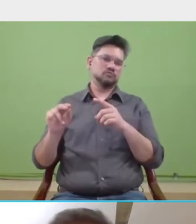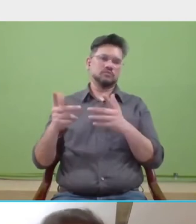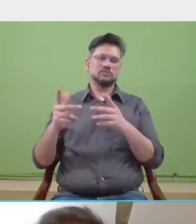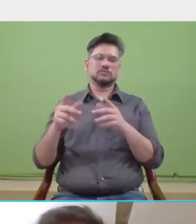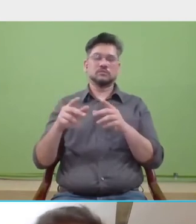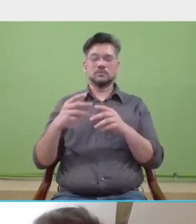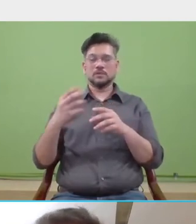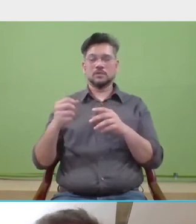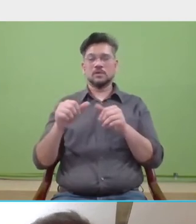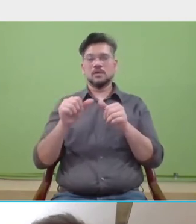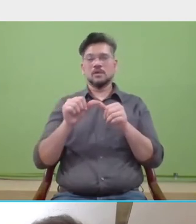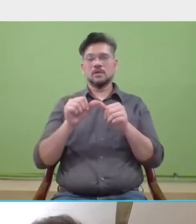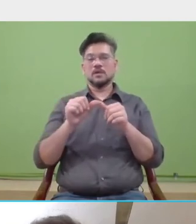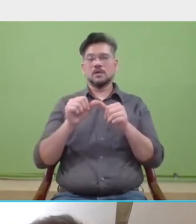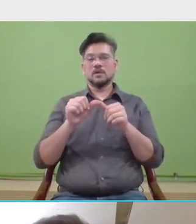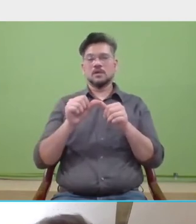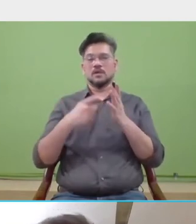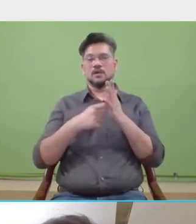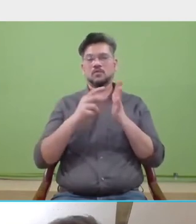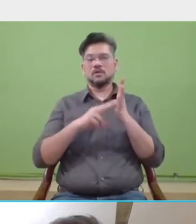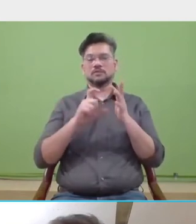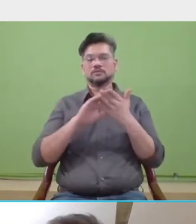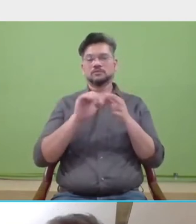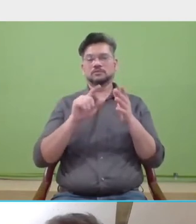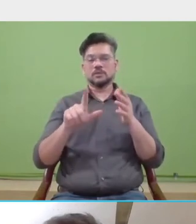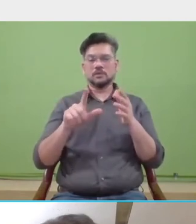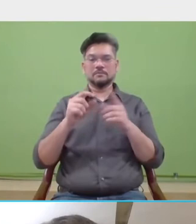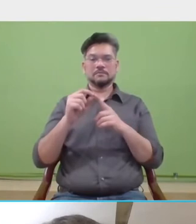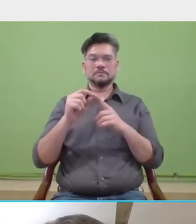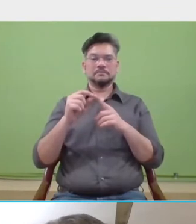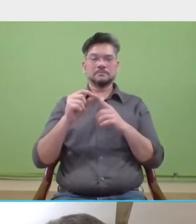fact many languages in assam many languages in